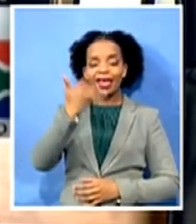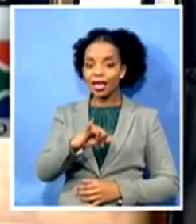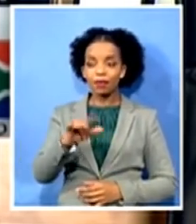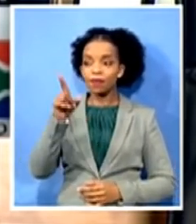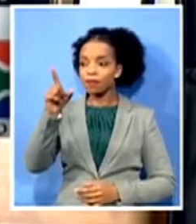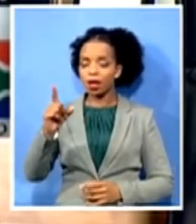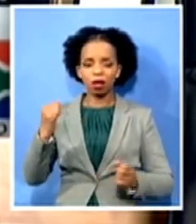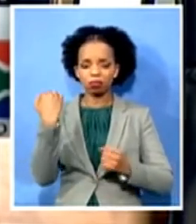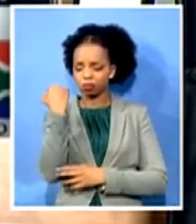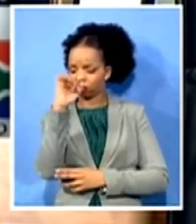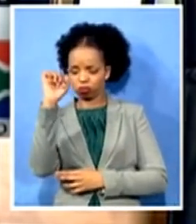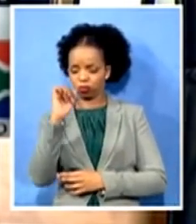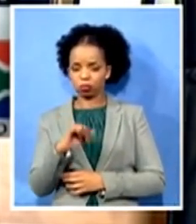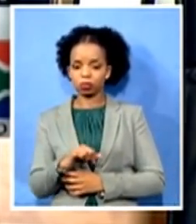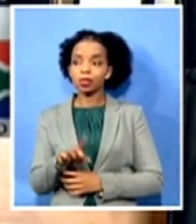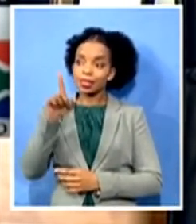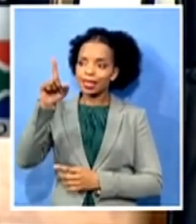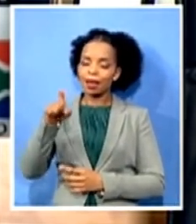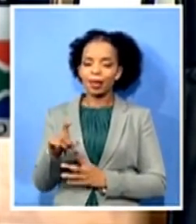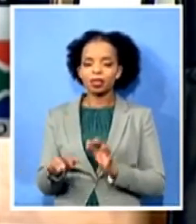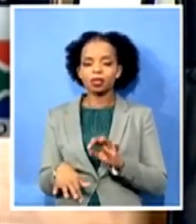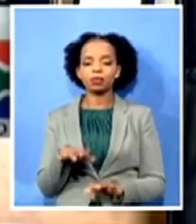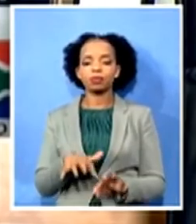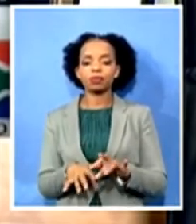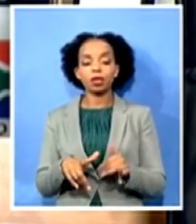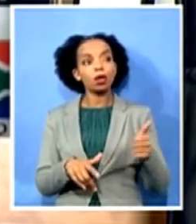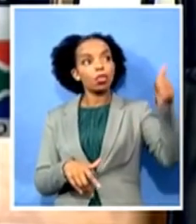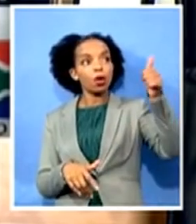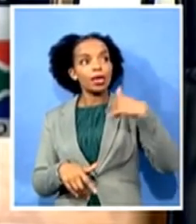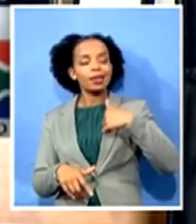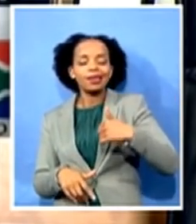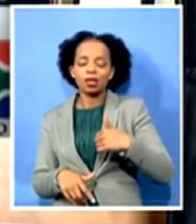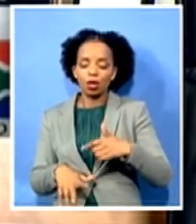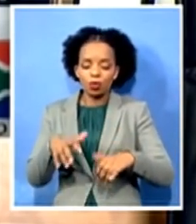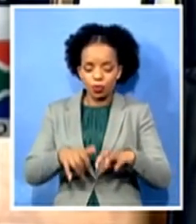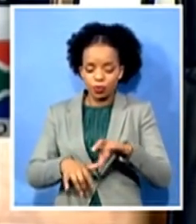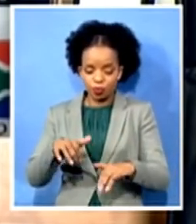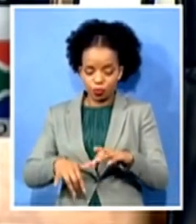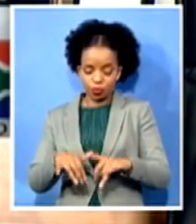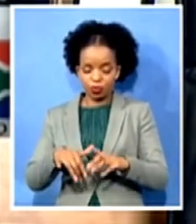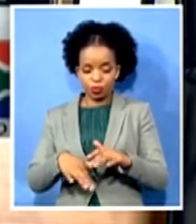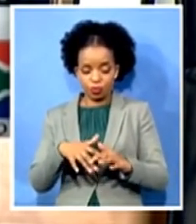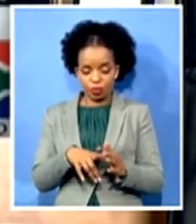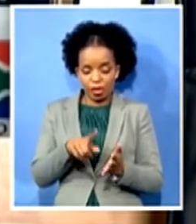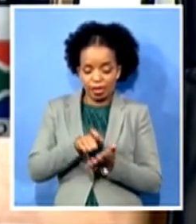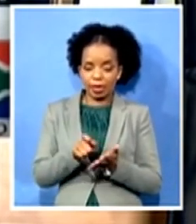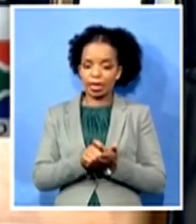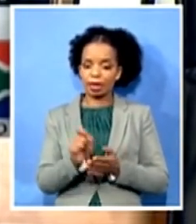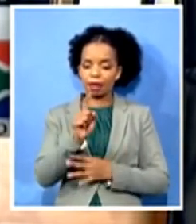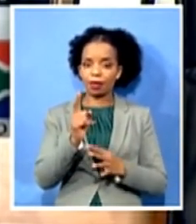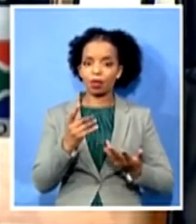authority that that decision can actually have the